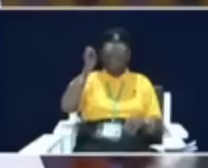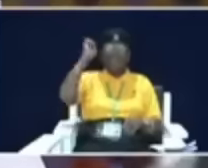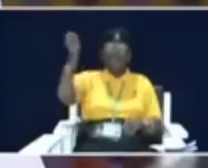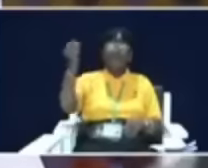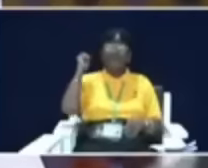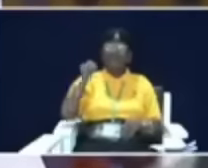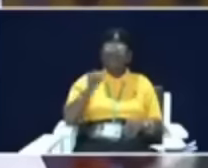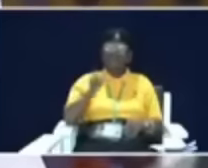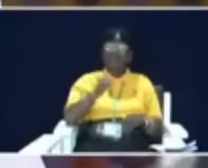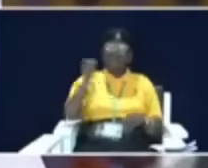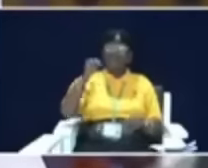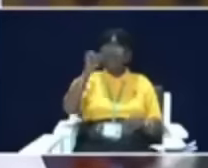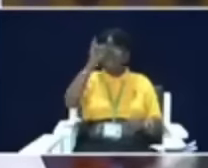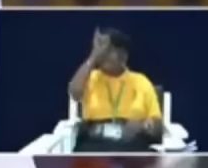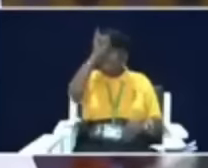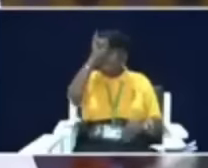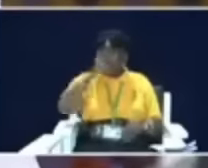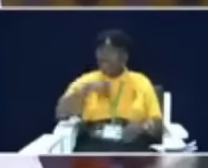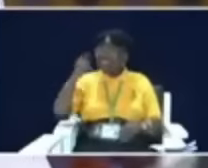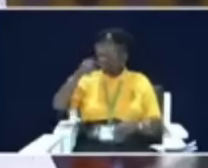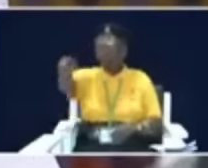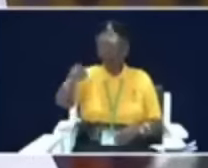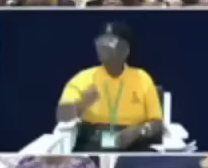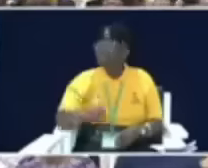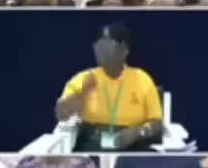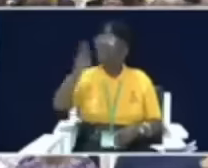I said, you? He said, yes. I said, you are an Indian.